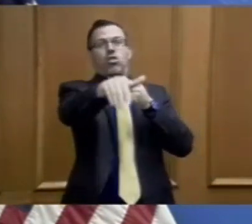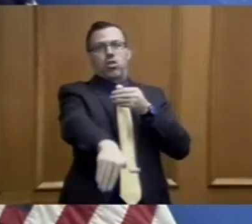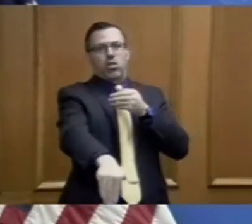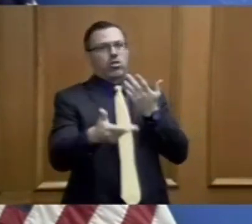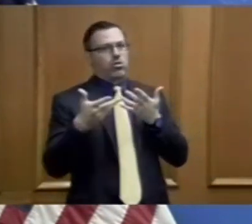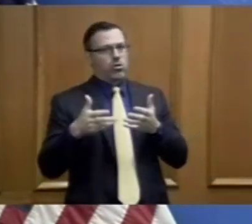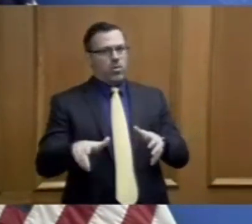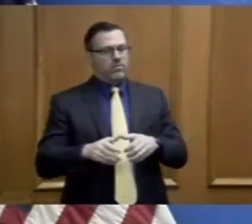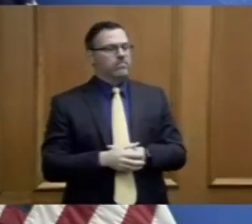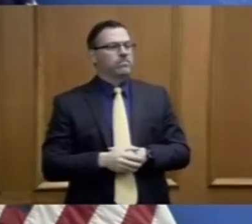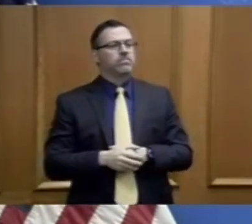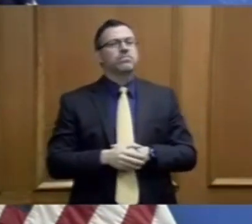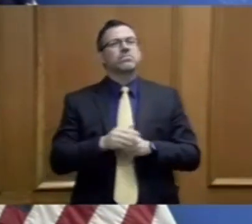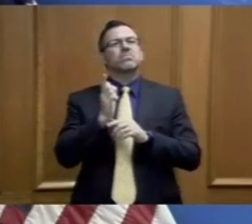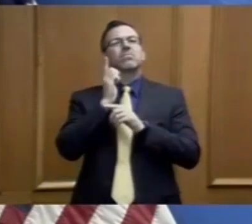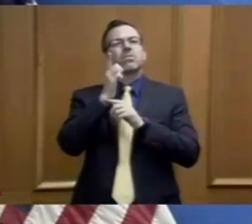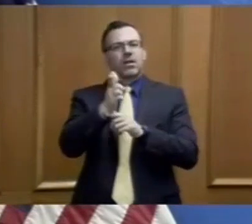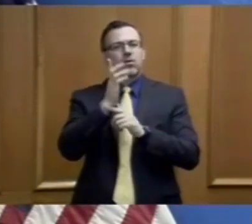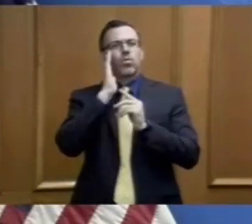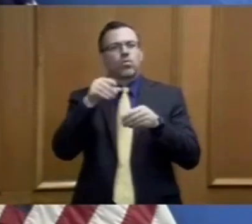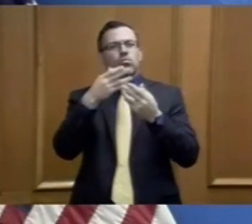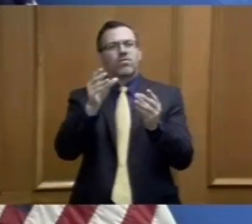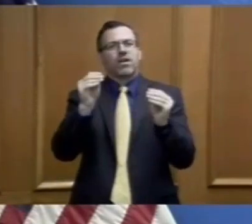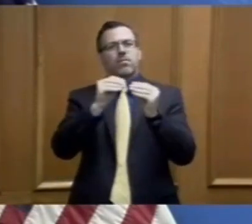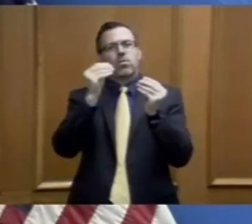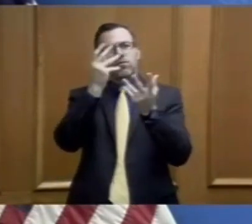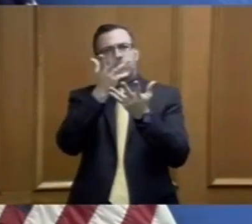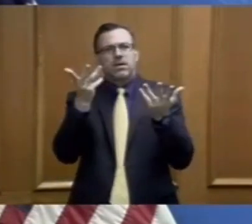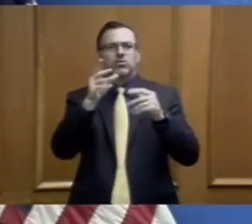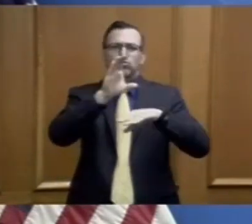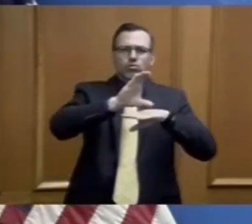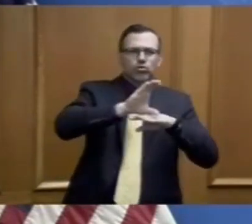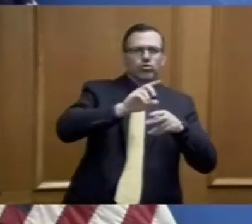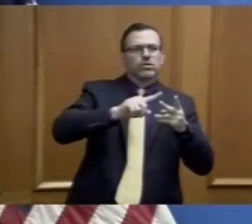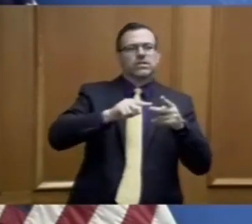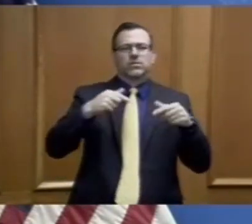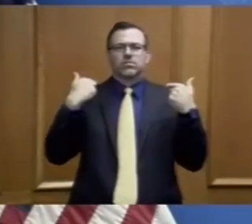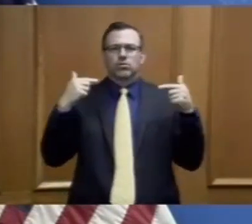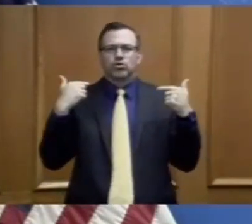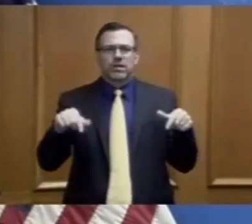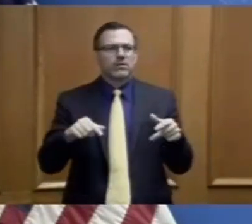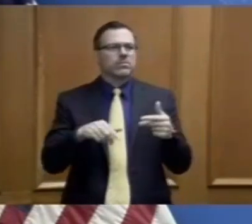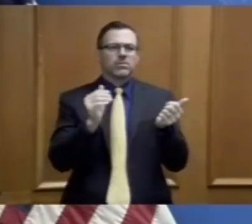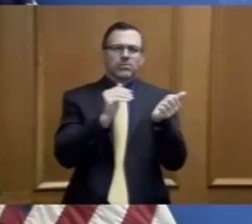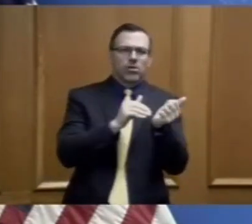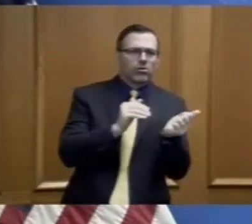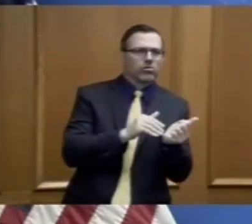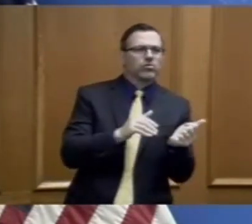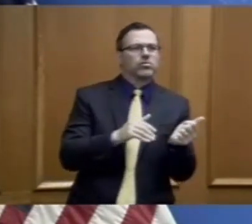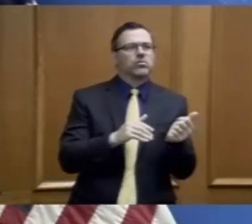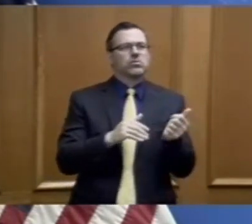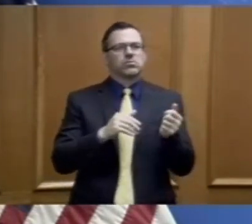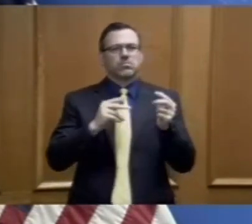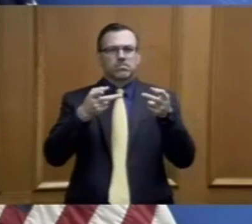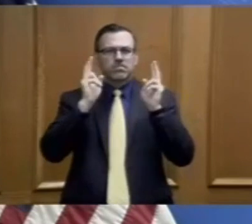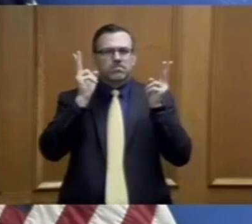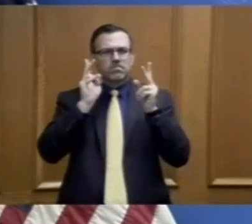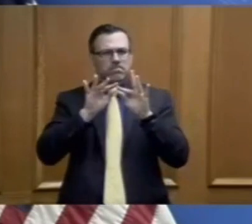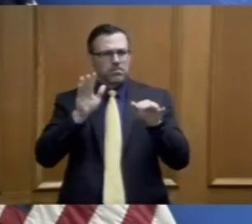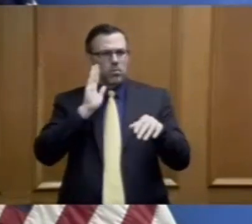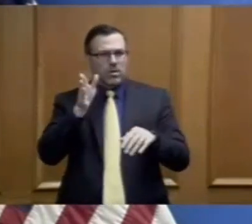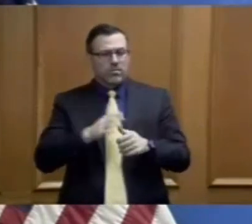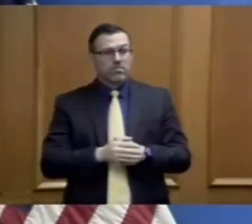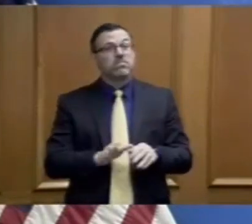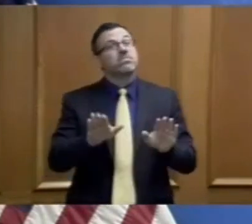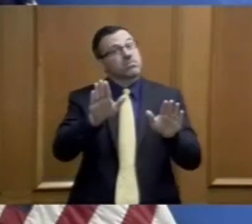guidance to gyms, churches, hospitals, and physician practices. But I want to remind you, however, that there will be some businesses